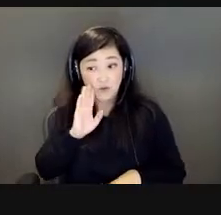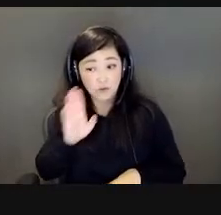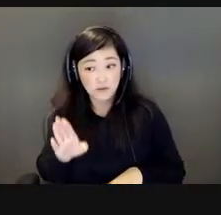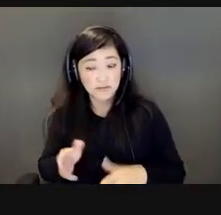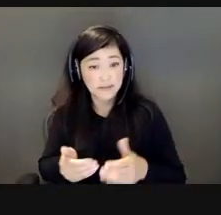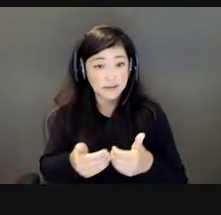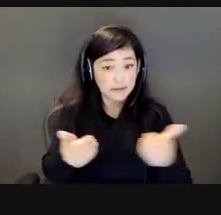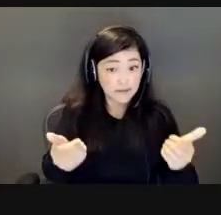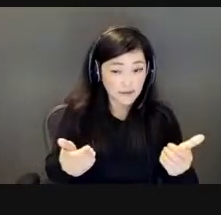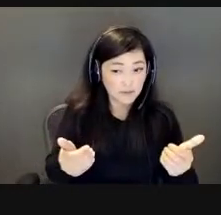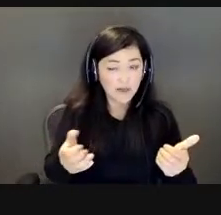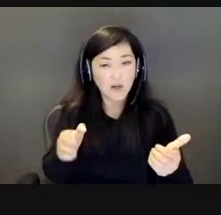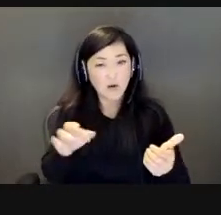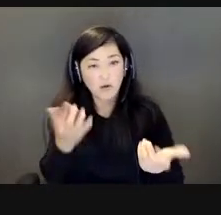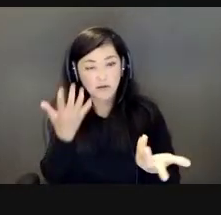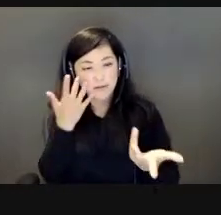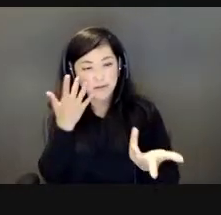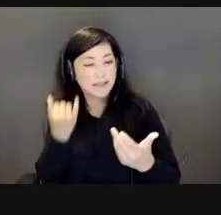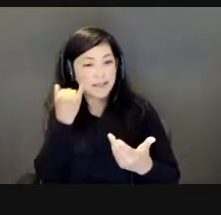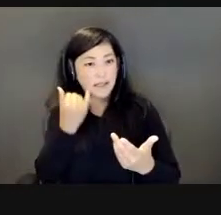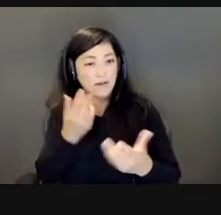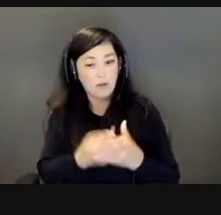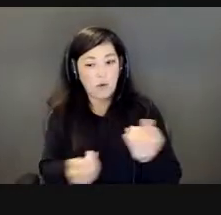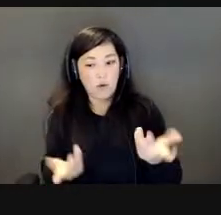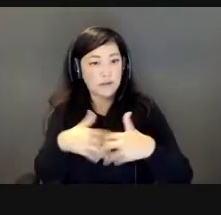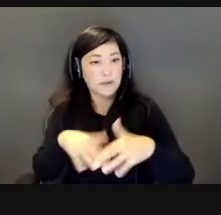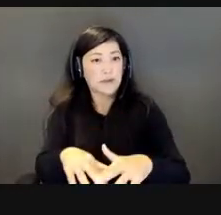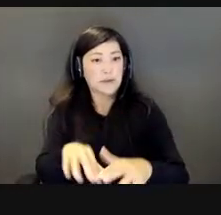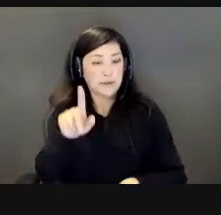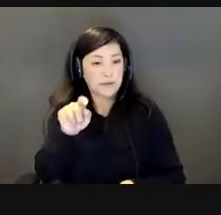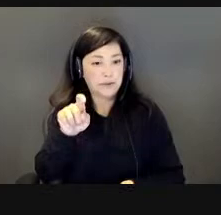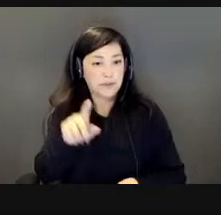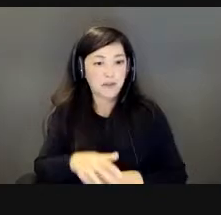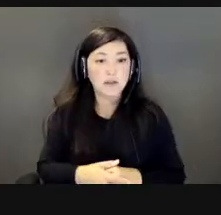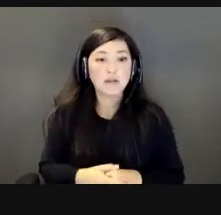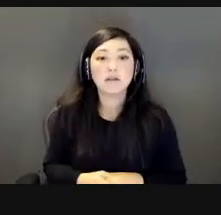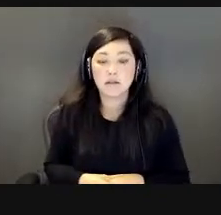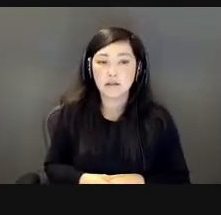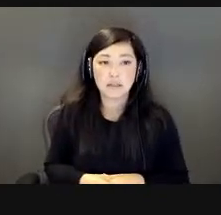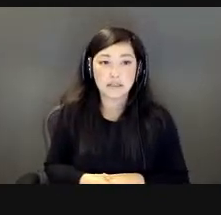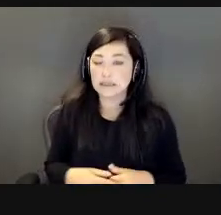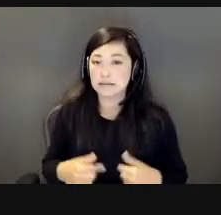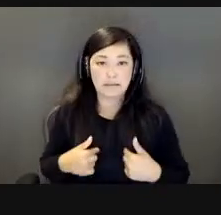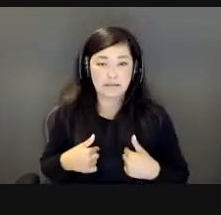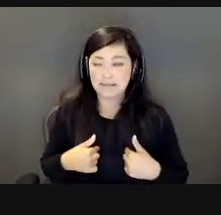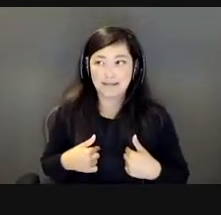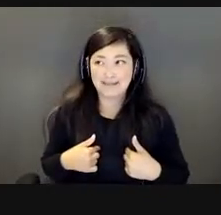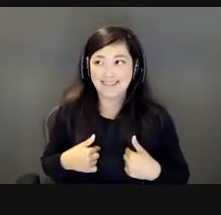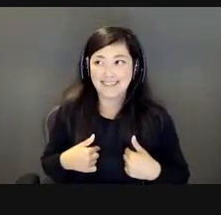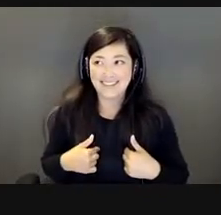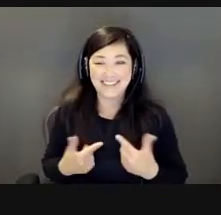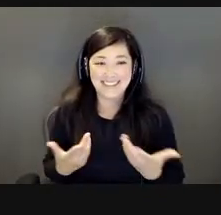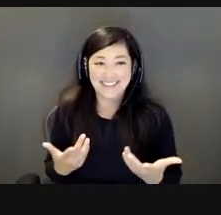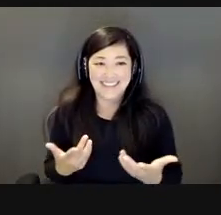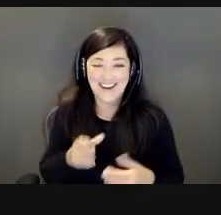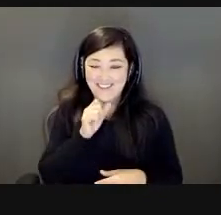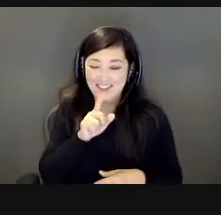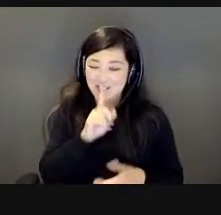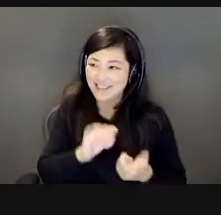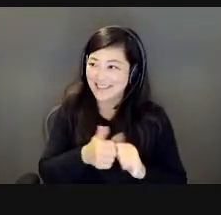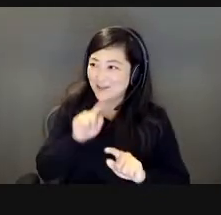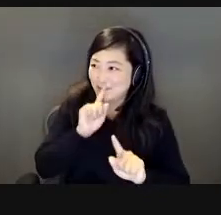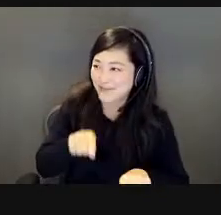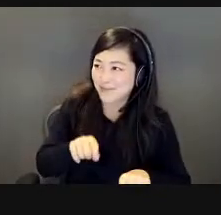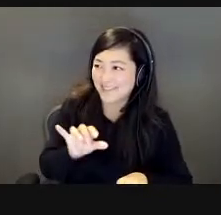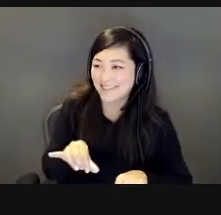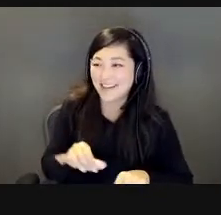separate or kind of merged together. I think that this is a little bit beyond my volunteer pay grade, and so that is a great